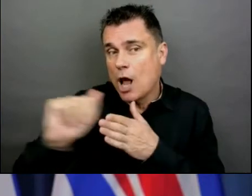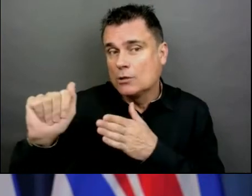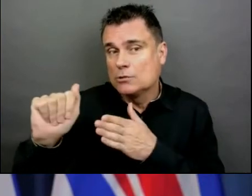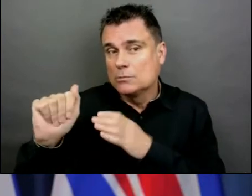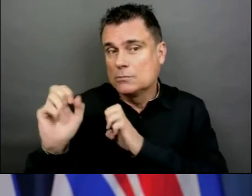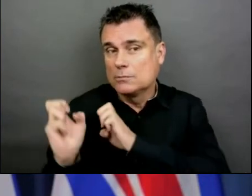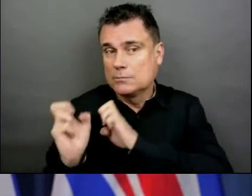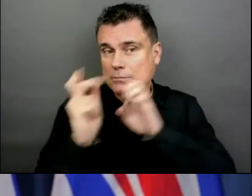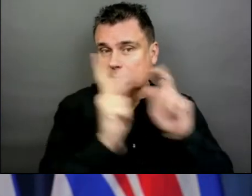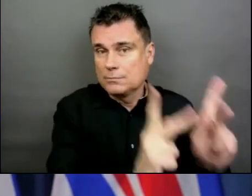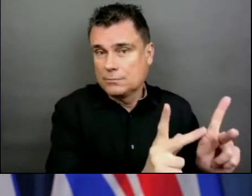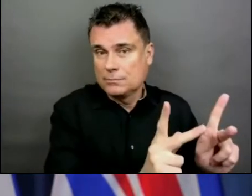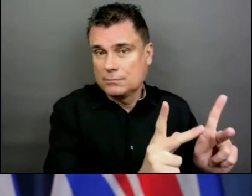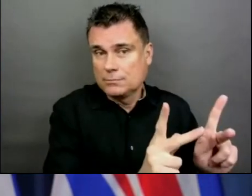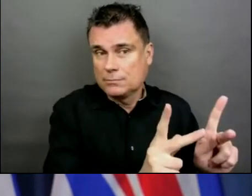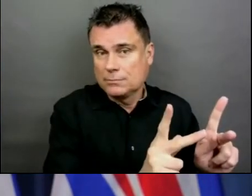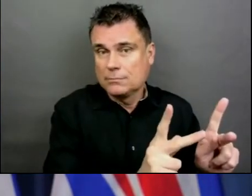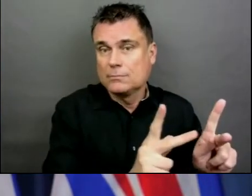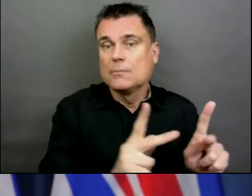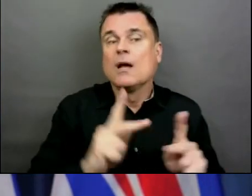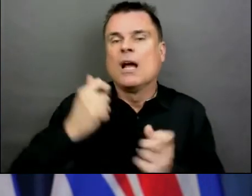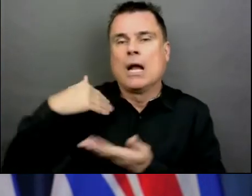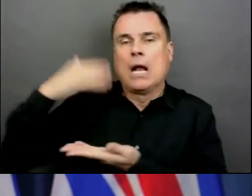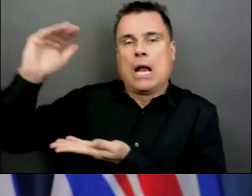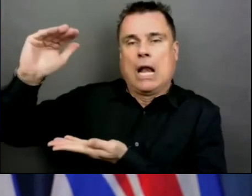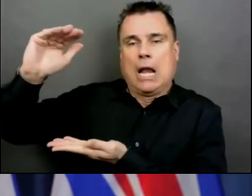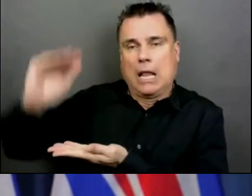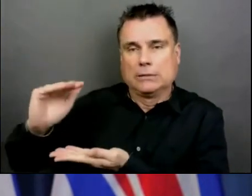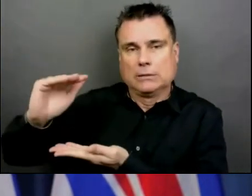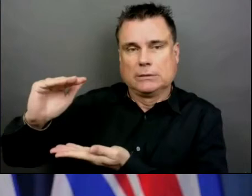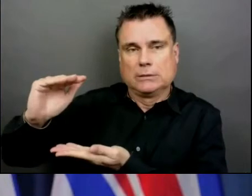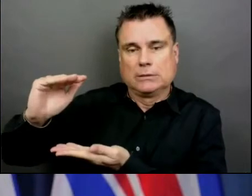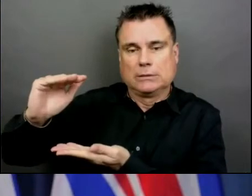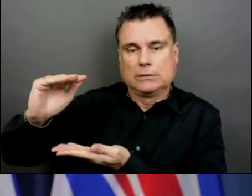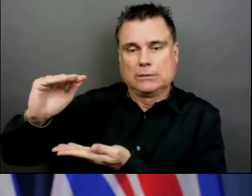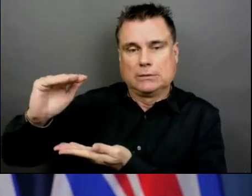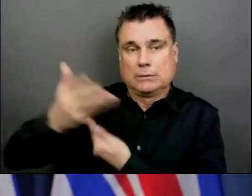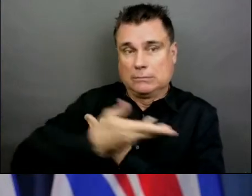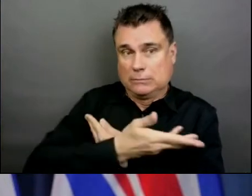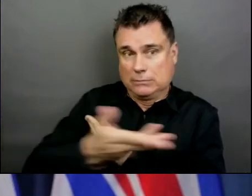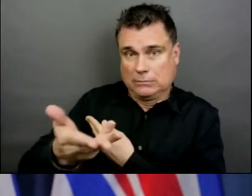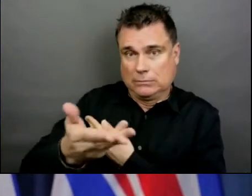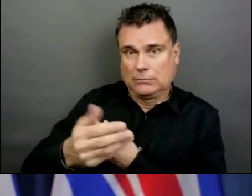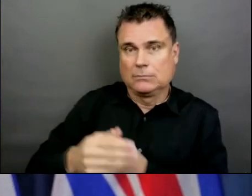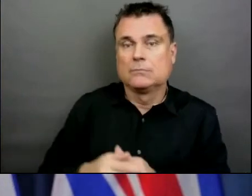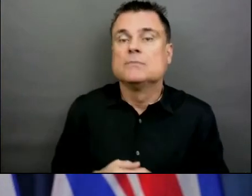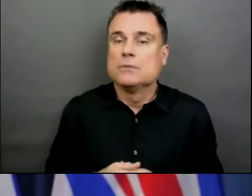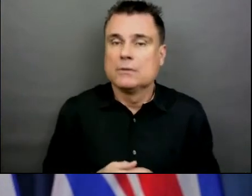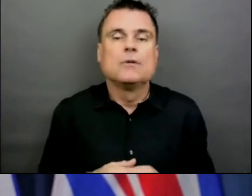to cost less in terms of the delivery and the cost of auto insurance.